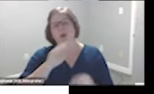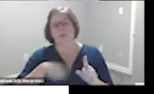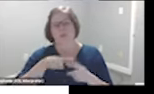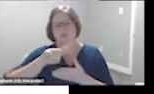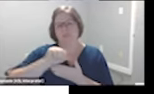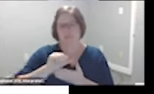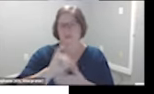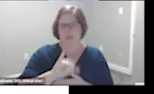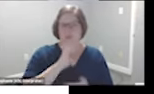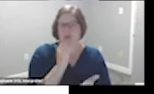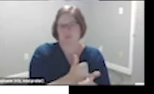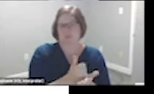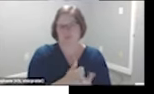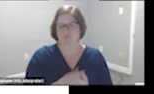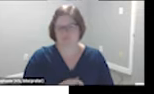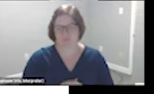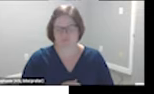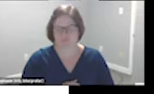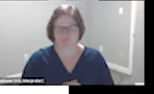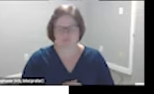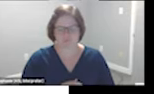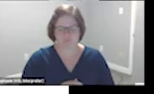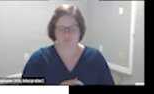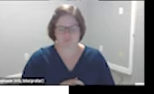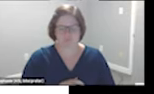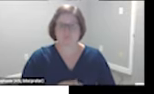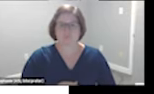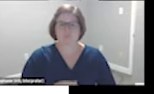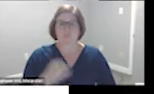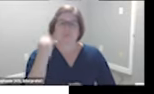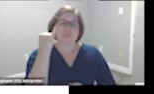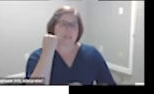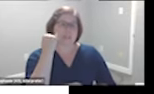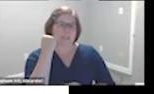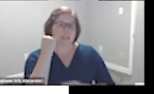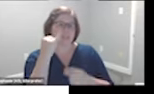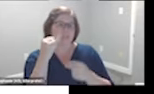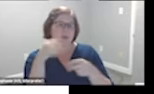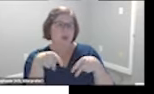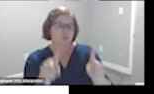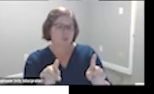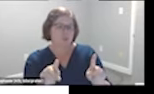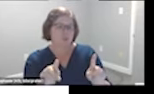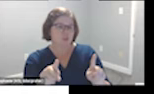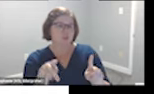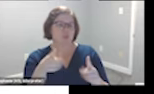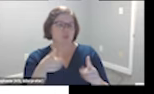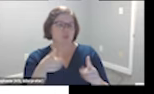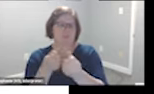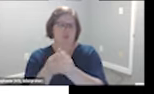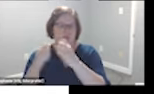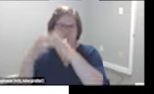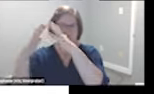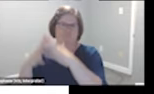step. And if you have the opportunity, promote the creation and growth of disability community groups in your department